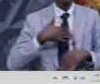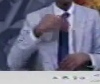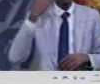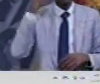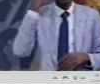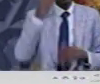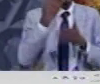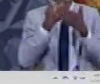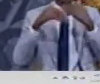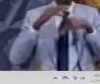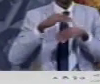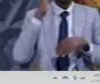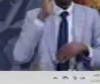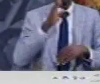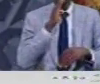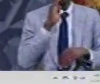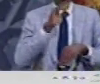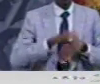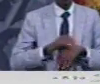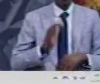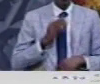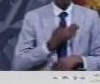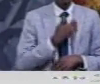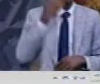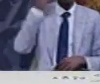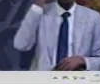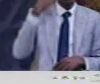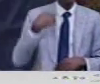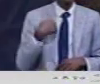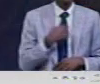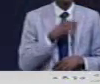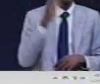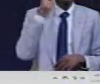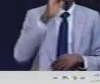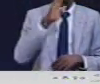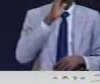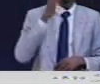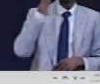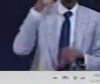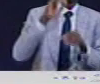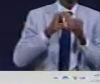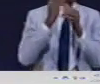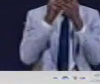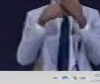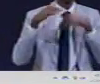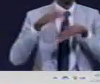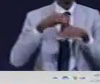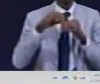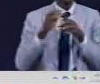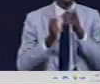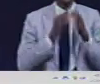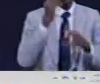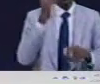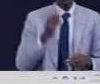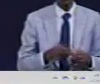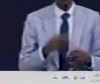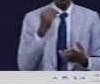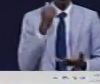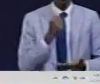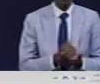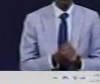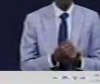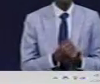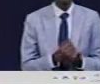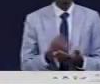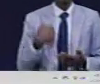name. Amen. We shall rise up now to sing together from Gospel